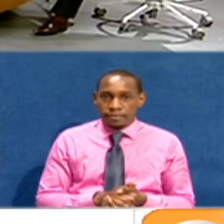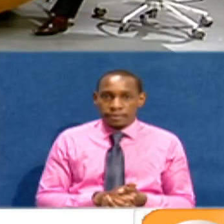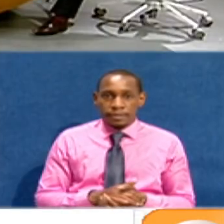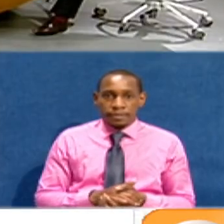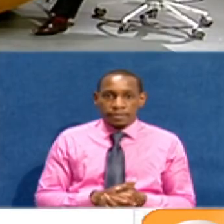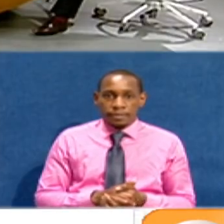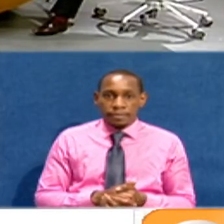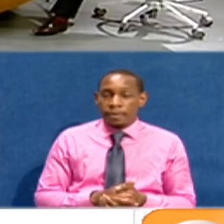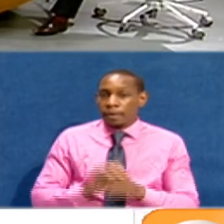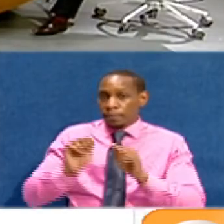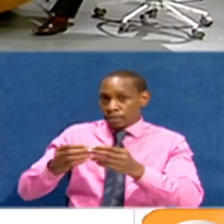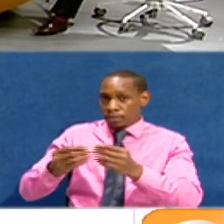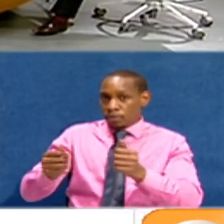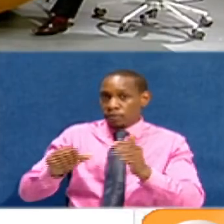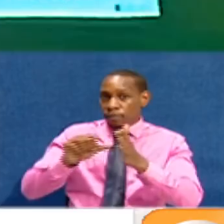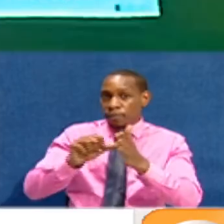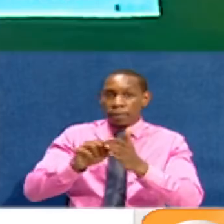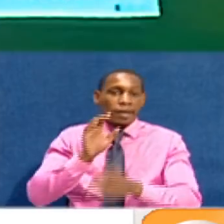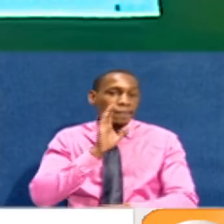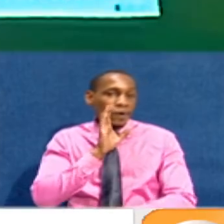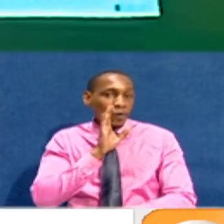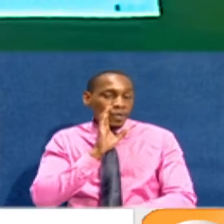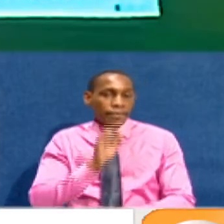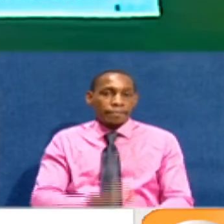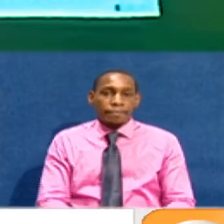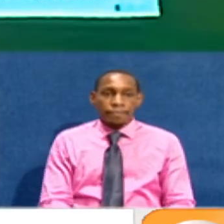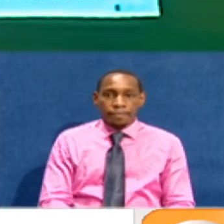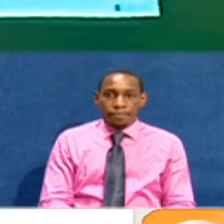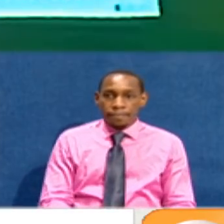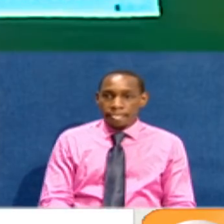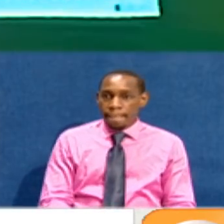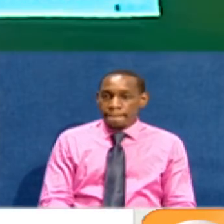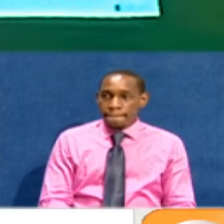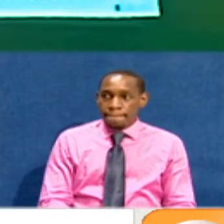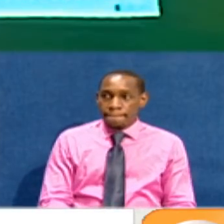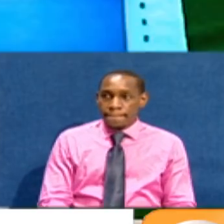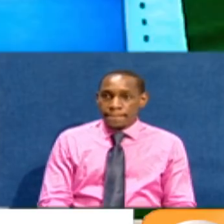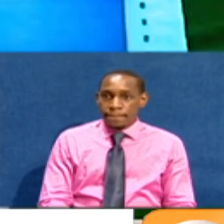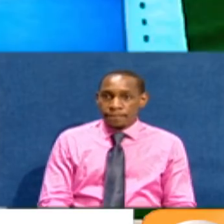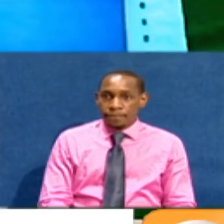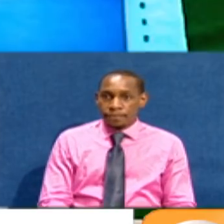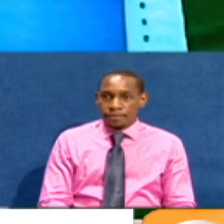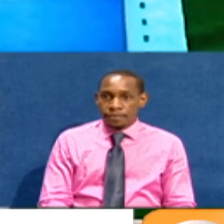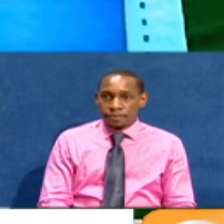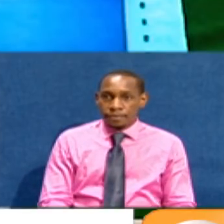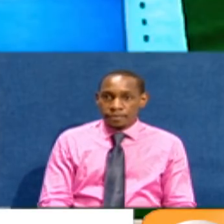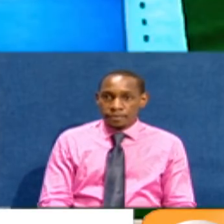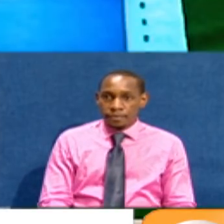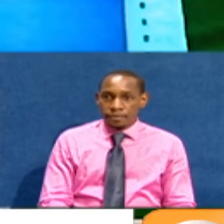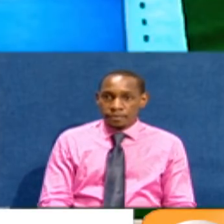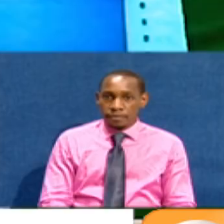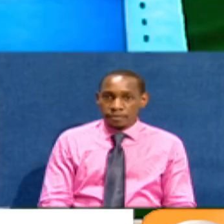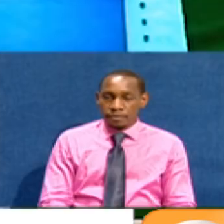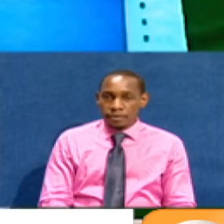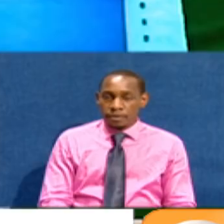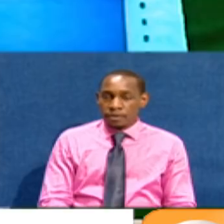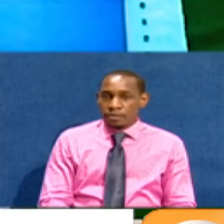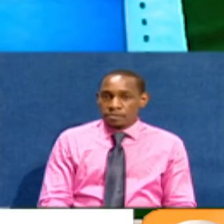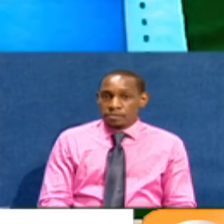will just help to deal with that issue either way. And it is an understandable, safe story.